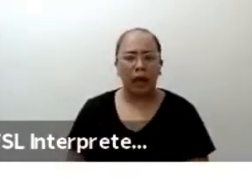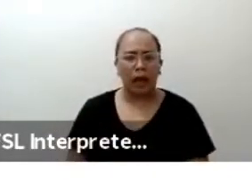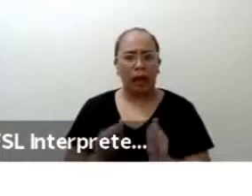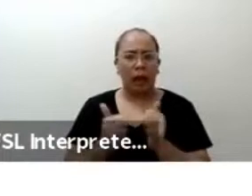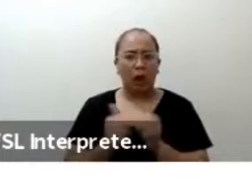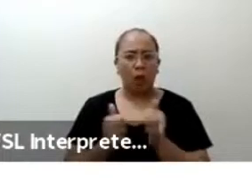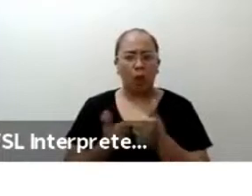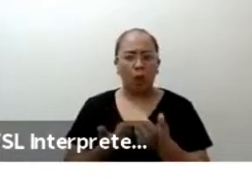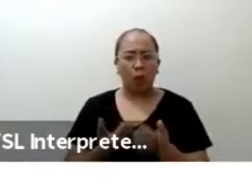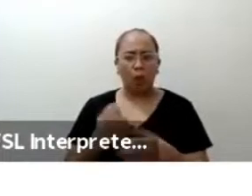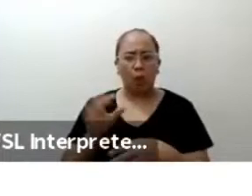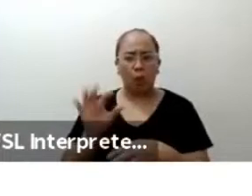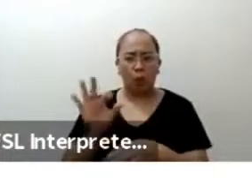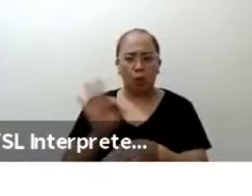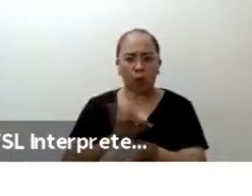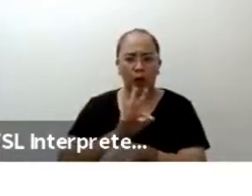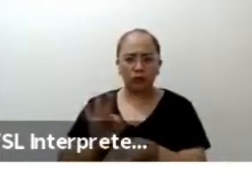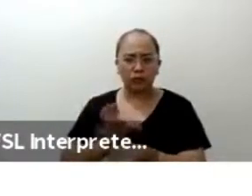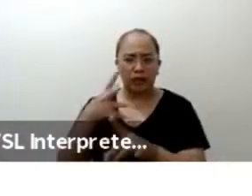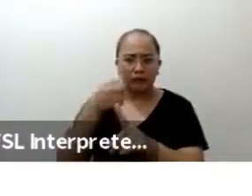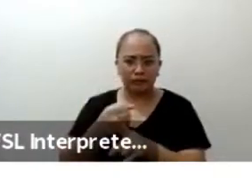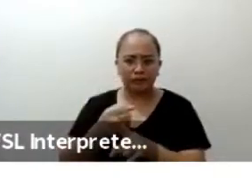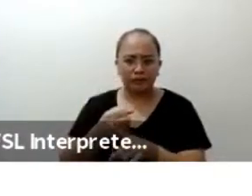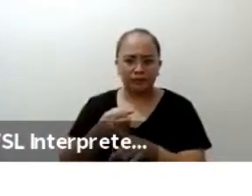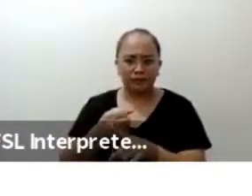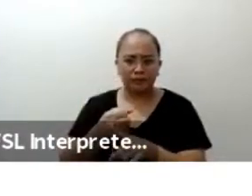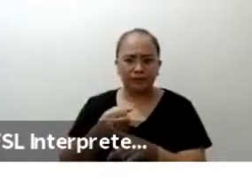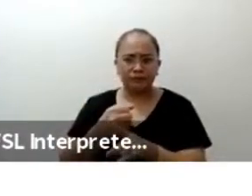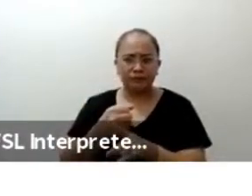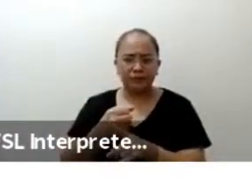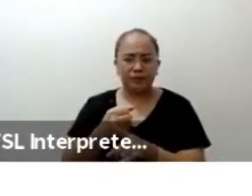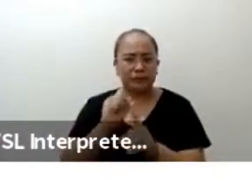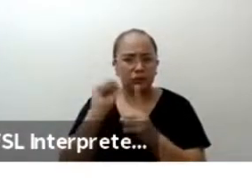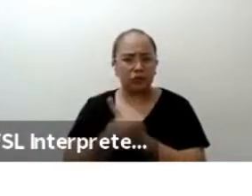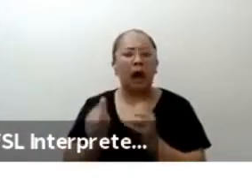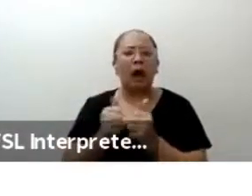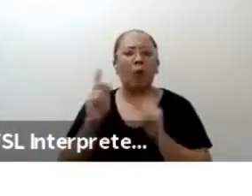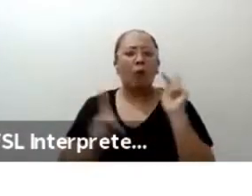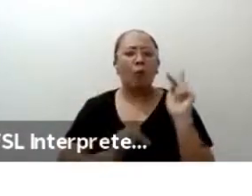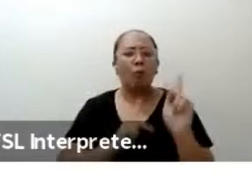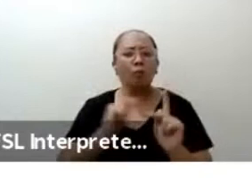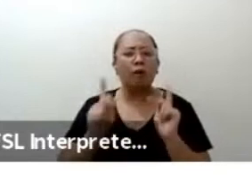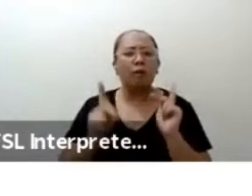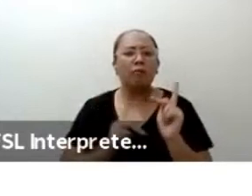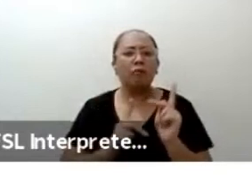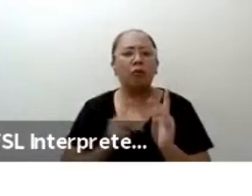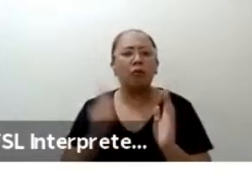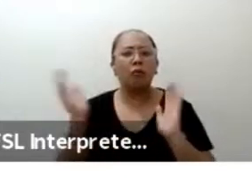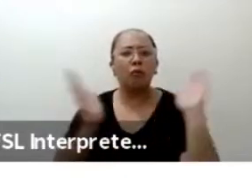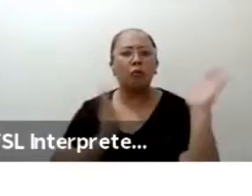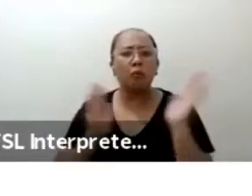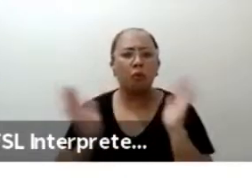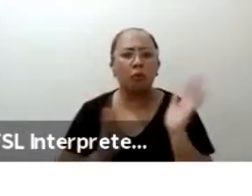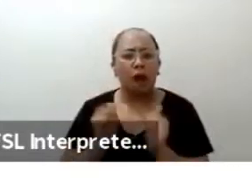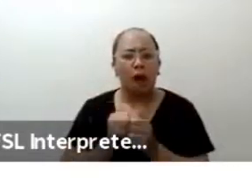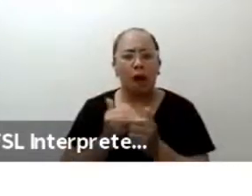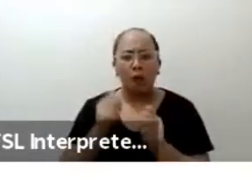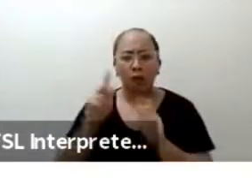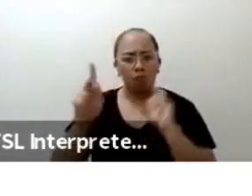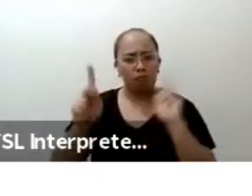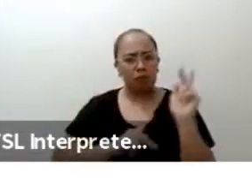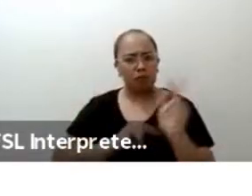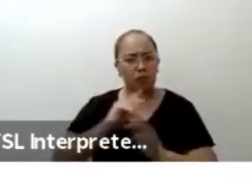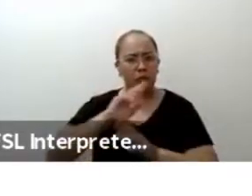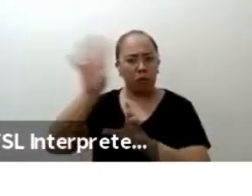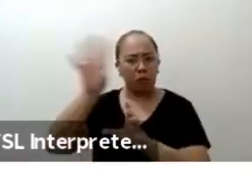that ma-achieve mo yung health status? How are the people served? And how do the people participate? How do